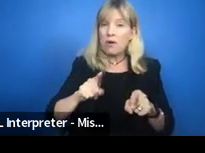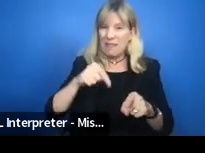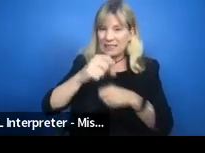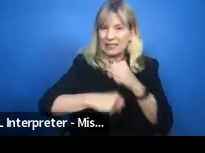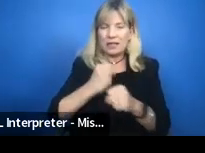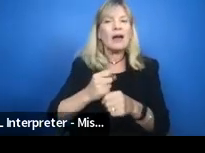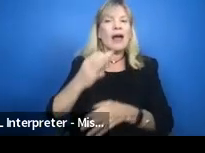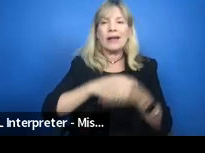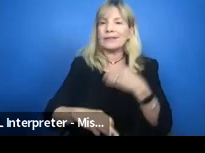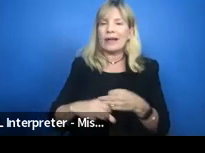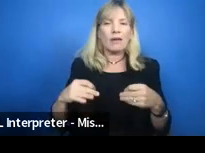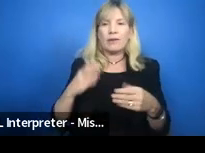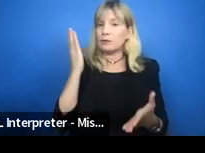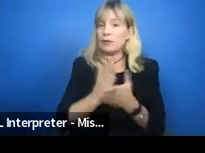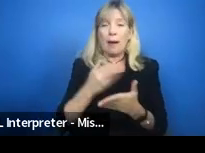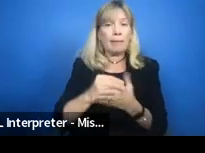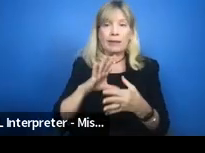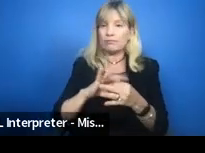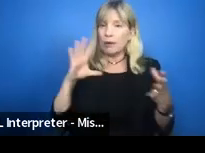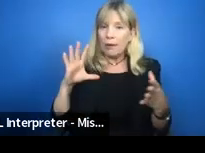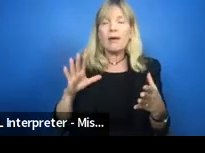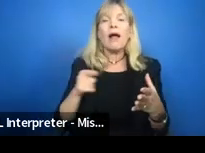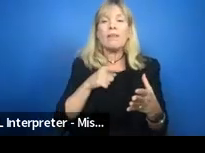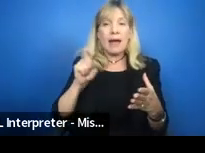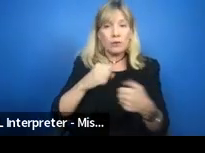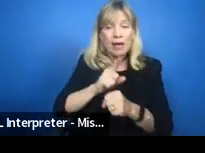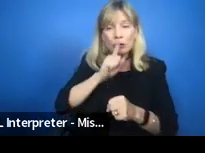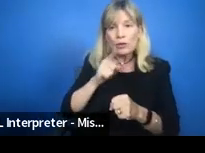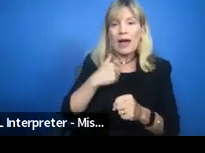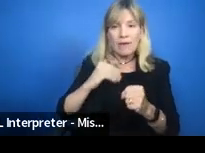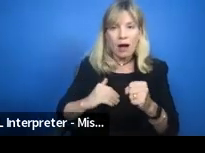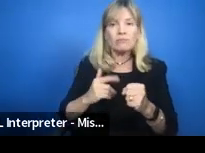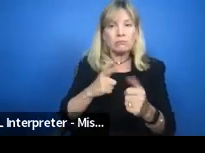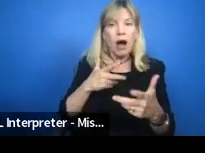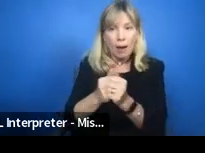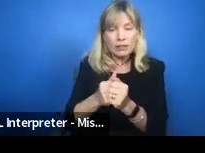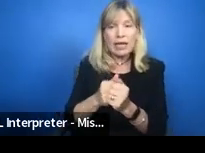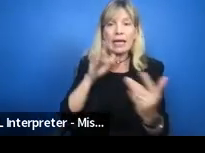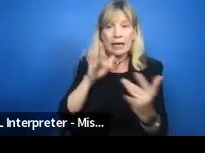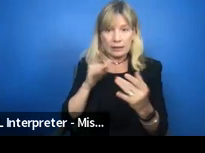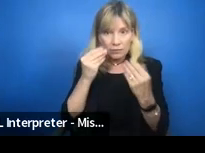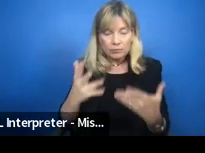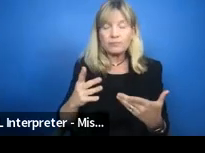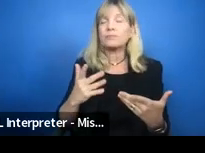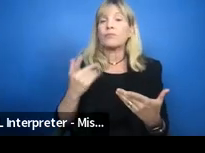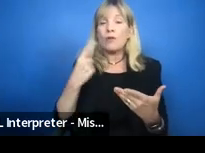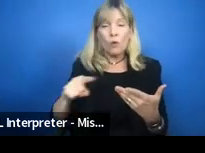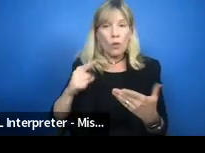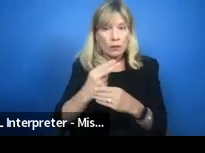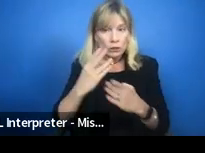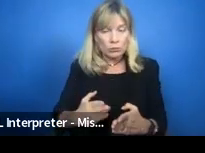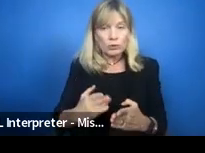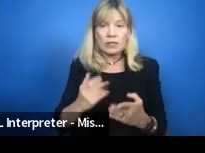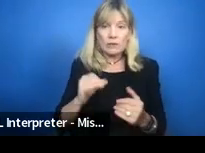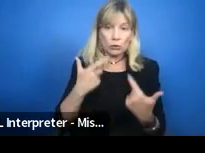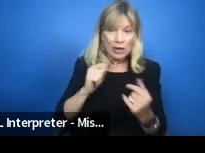rather than just being cut off, they have to ensure that they have up-to-date contact information for consumers that they're trying to